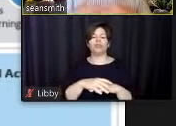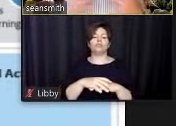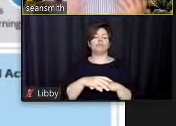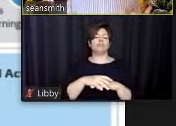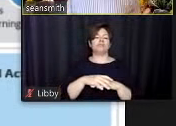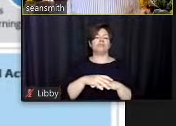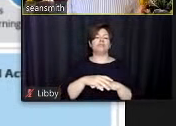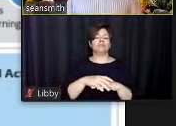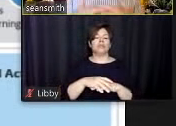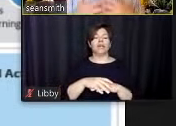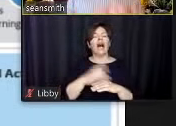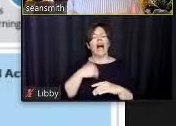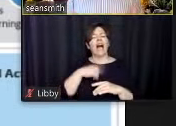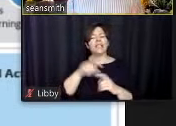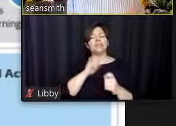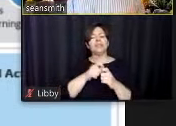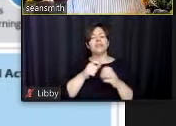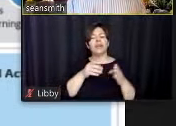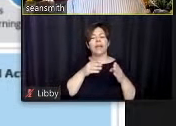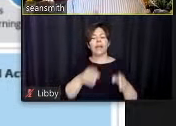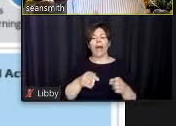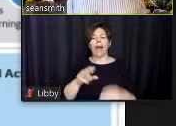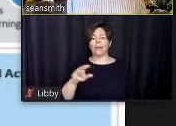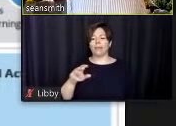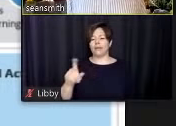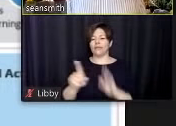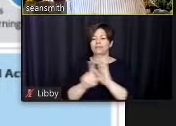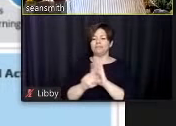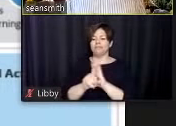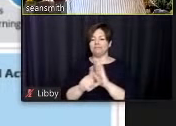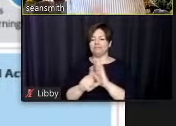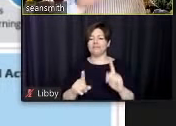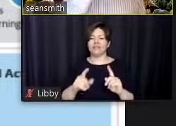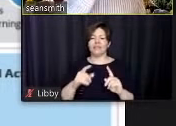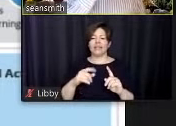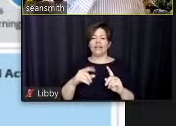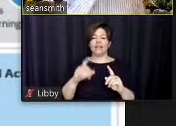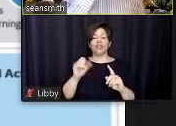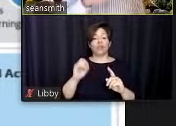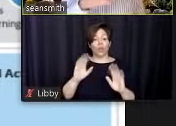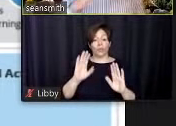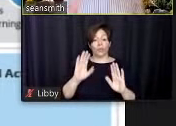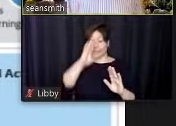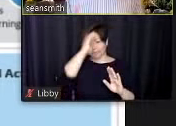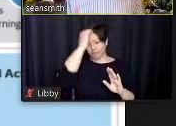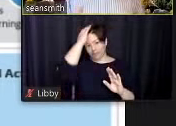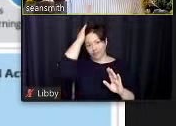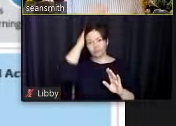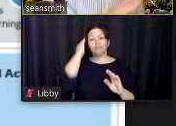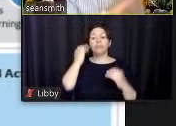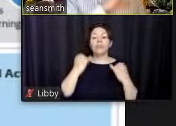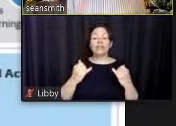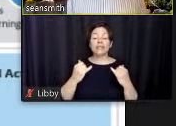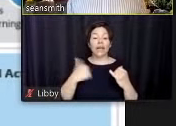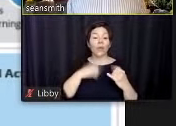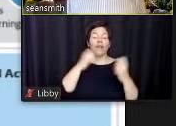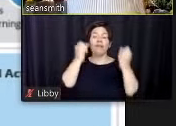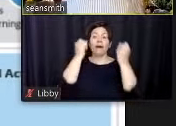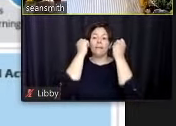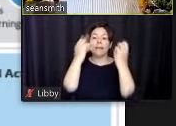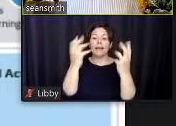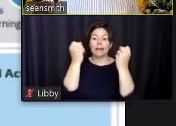So I need my pathway. I need my map. And I'm going to use self-determination for that. So today, we have lots of